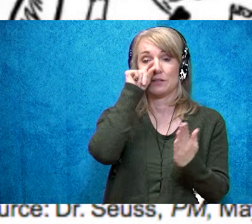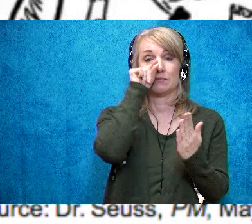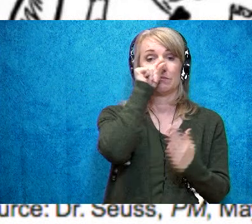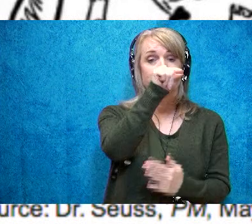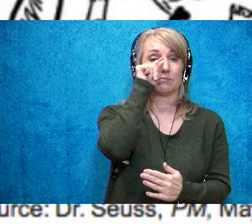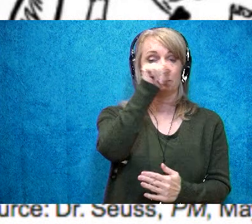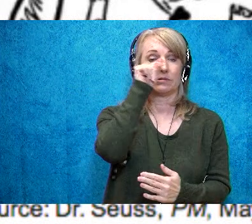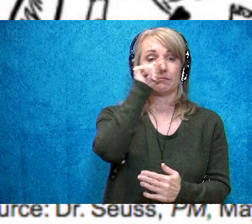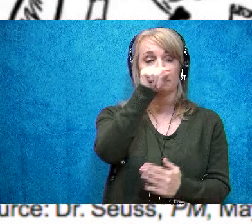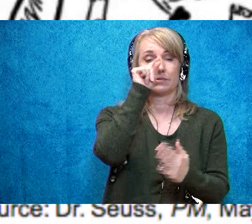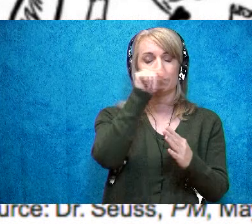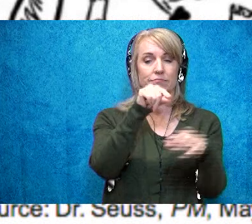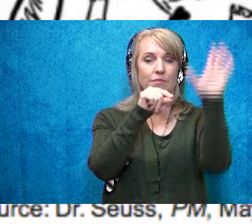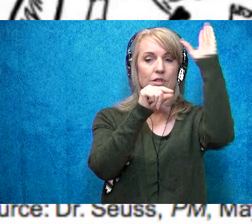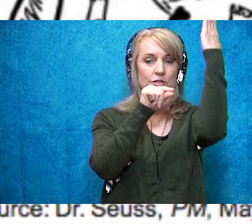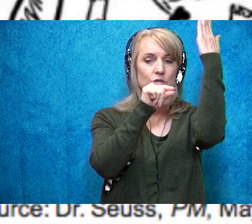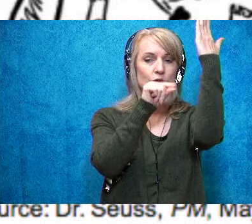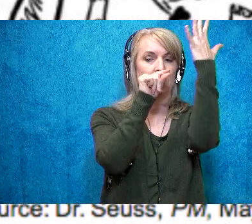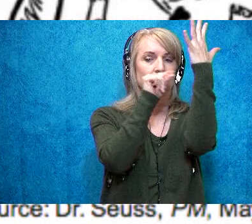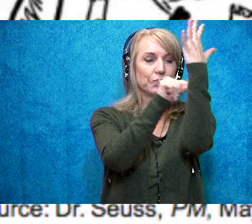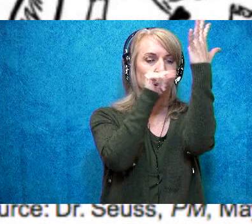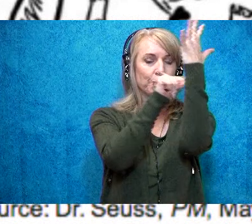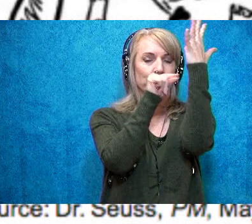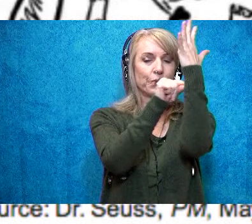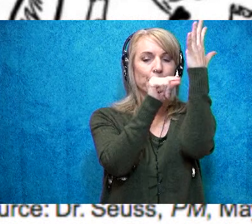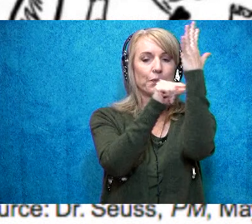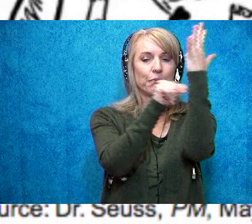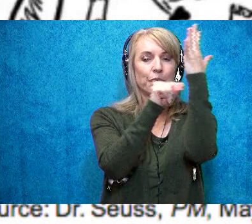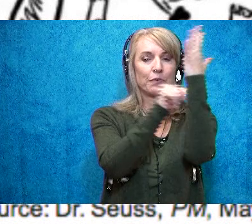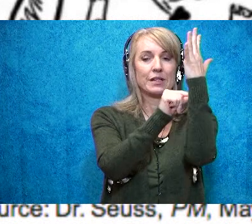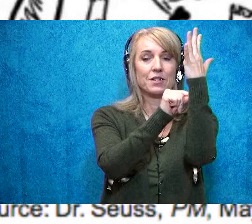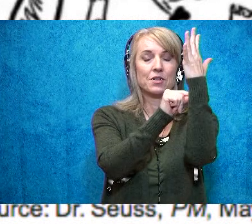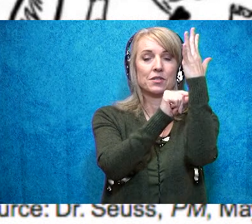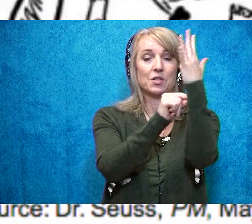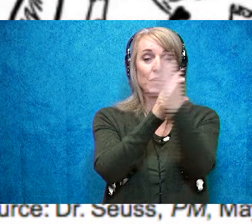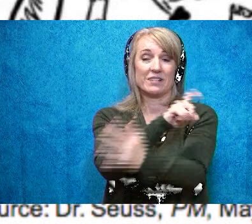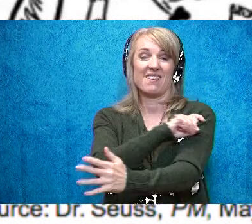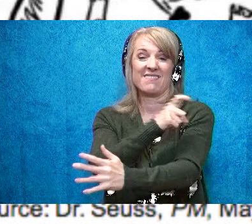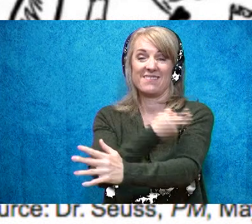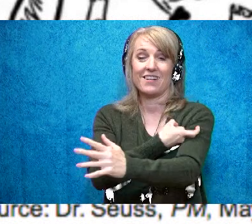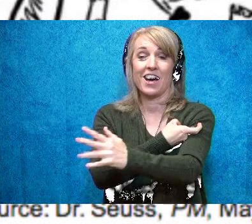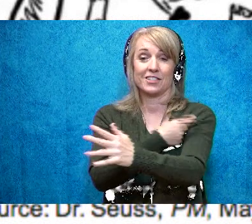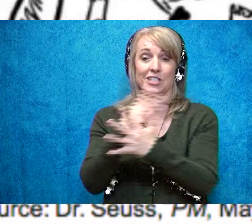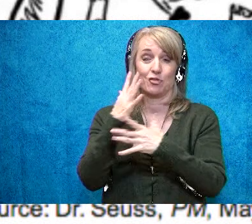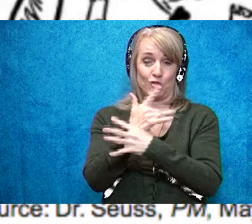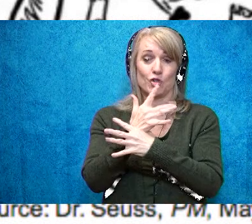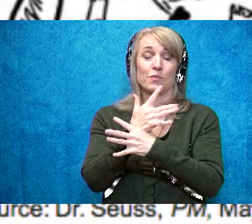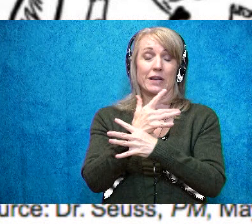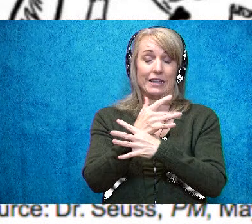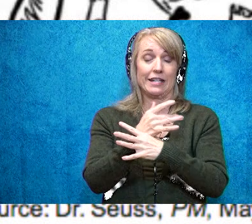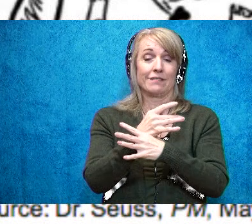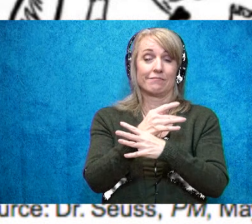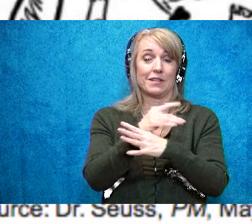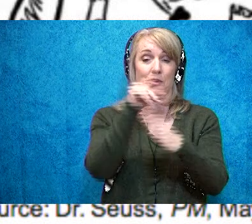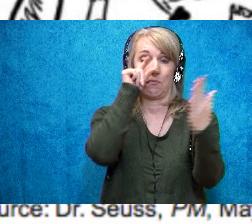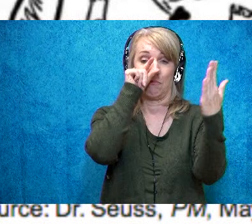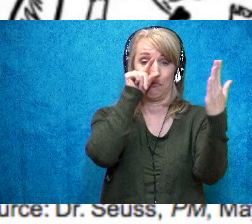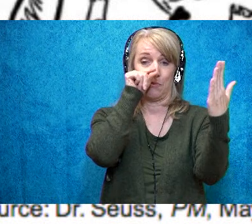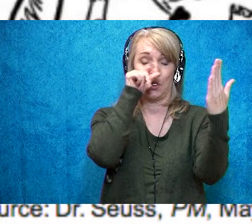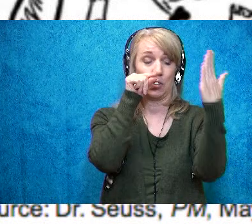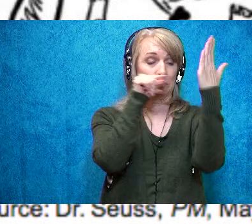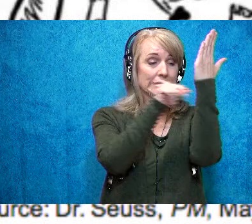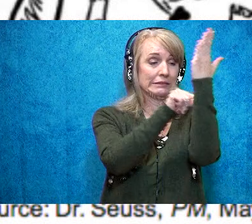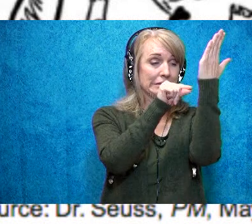he's a Nazi Germany woodpecker. You can see Norway and Greece and France and Poland and all